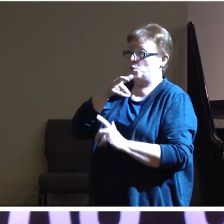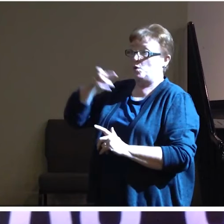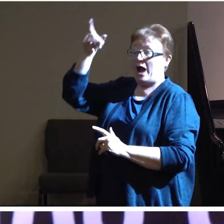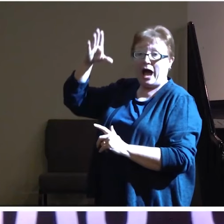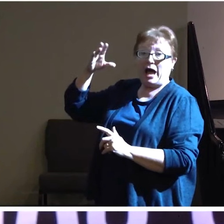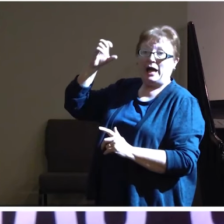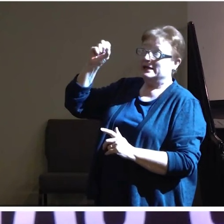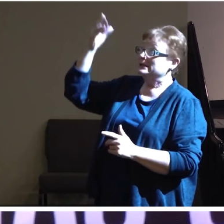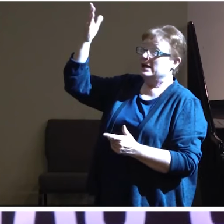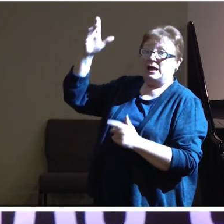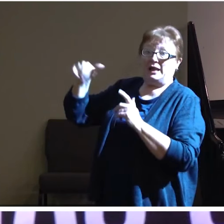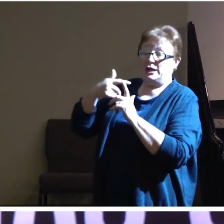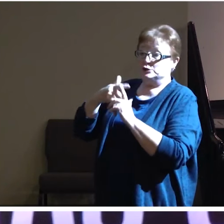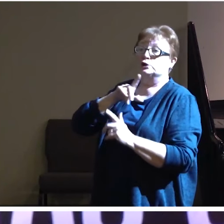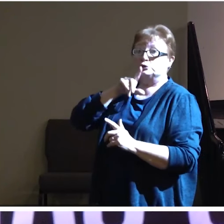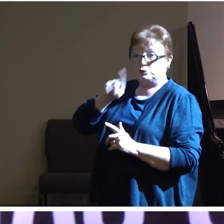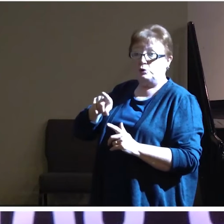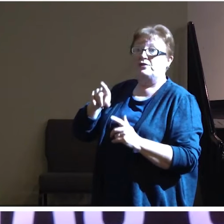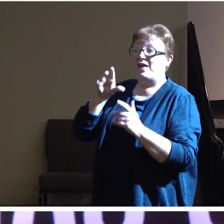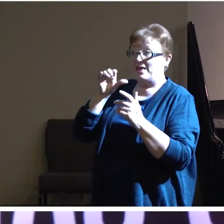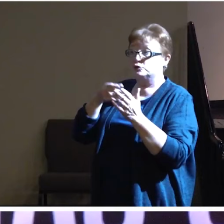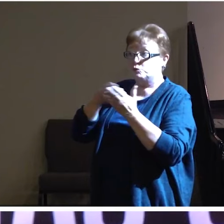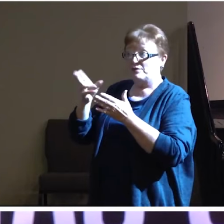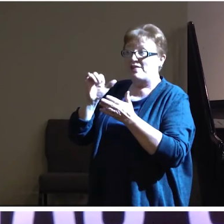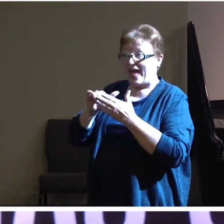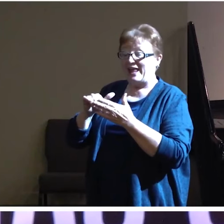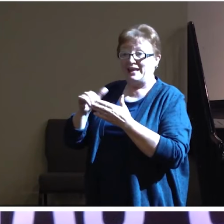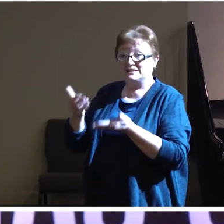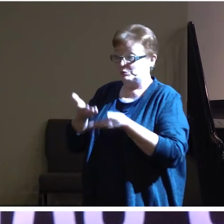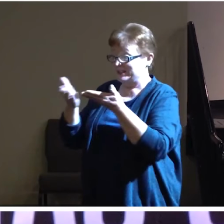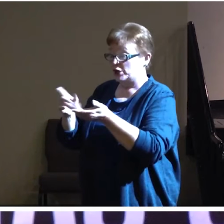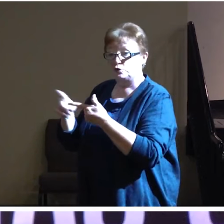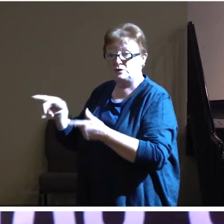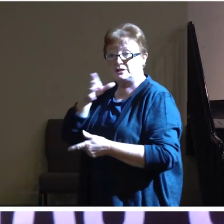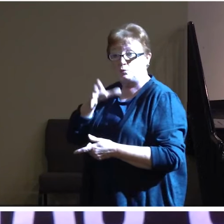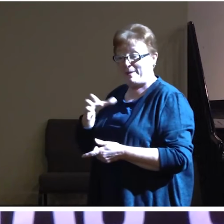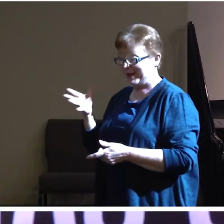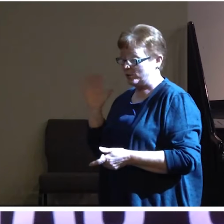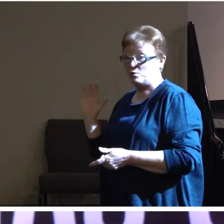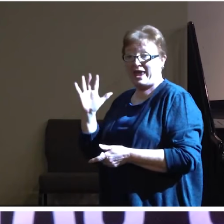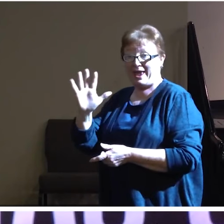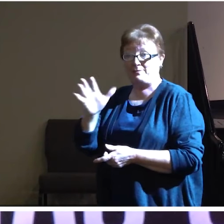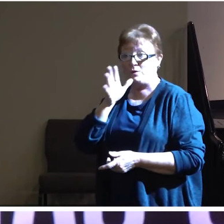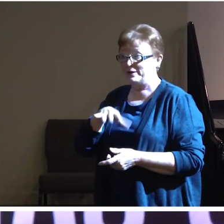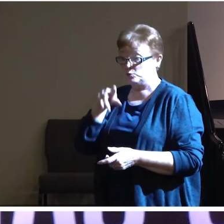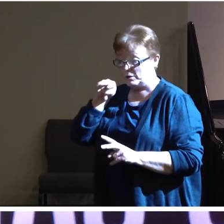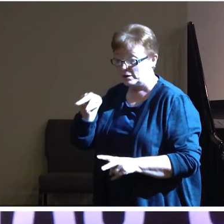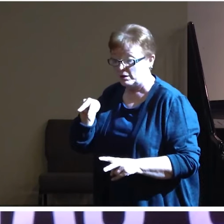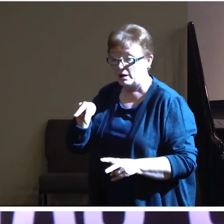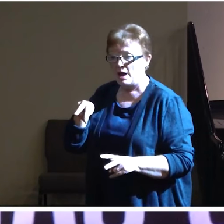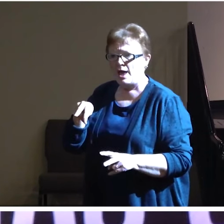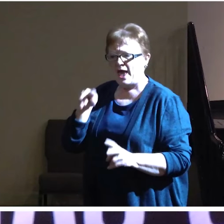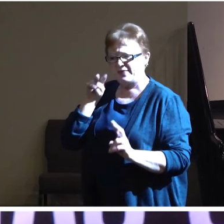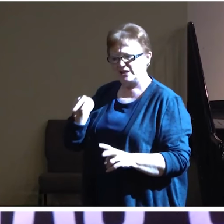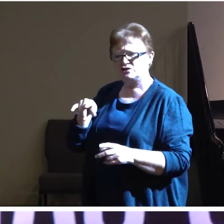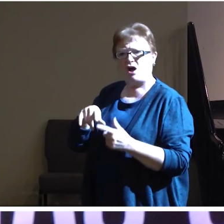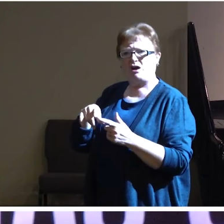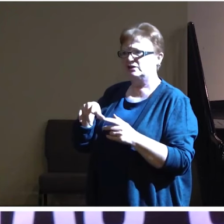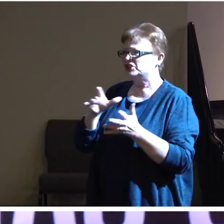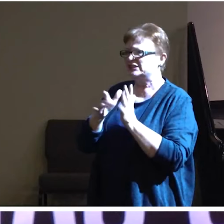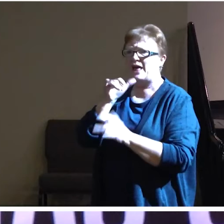And there's some truth that is immediately presented to these women as they seek to interpret what they had just